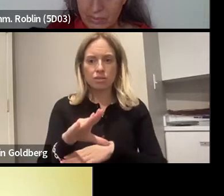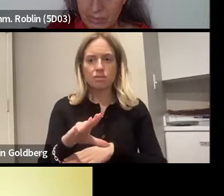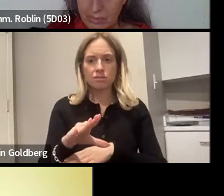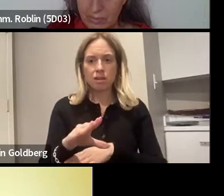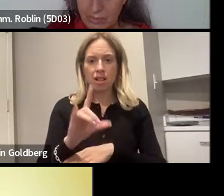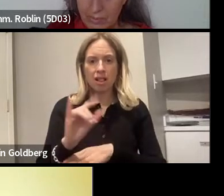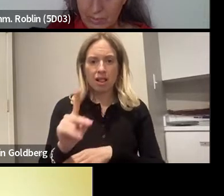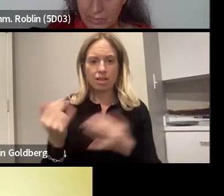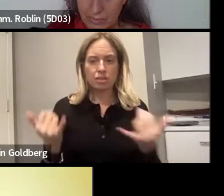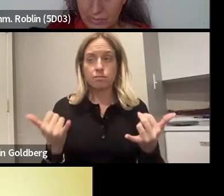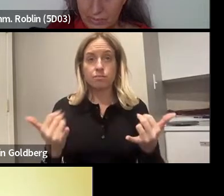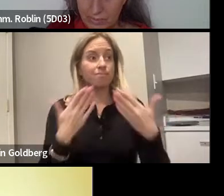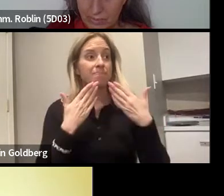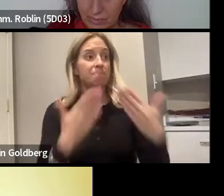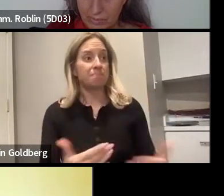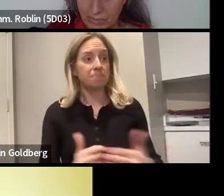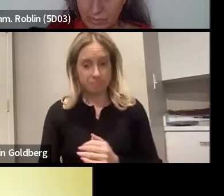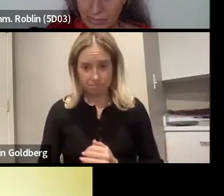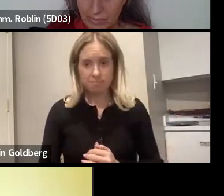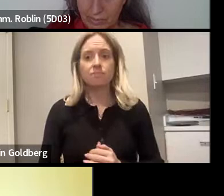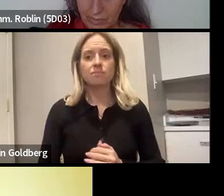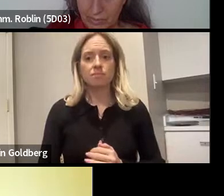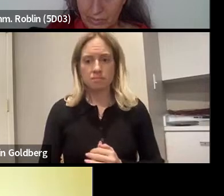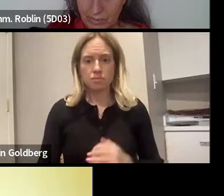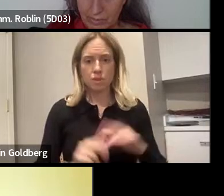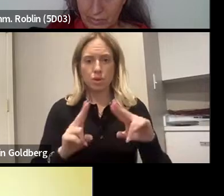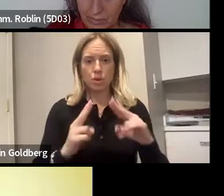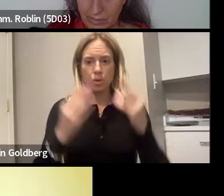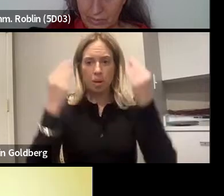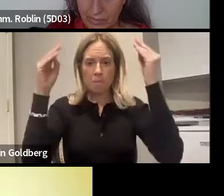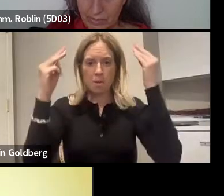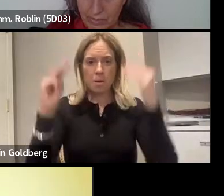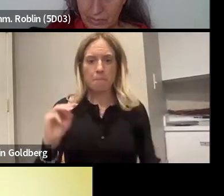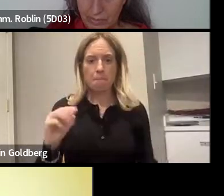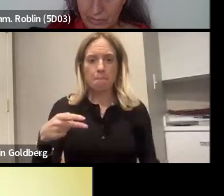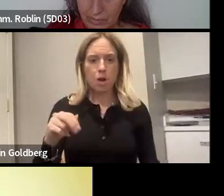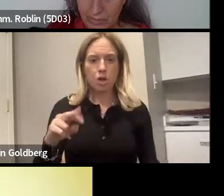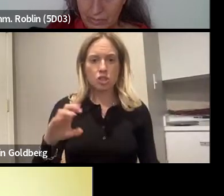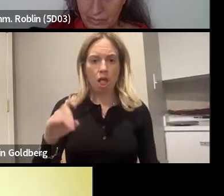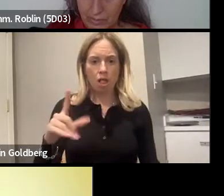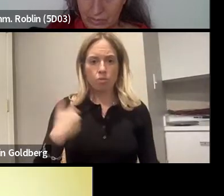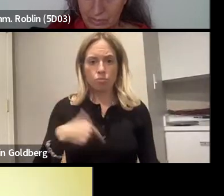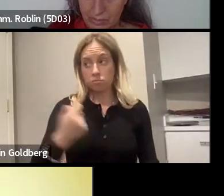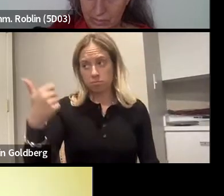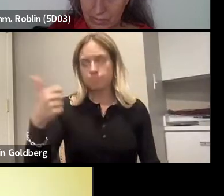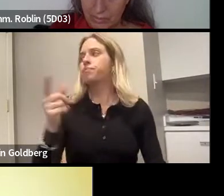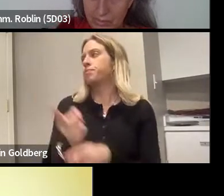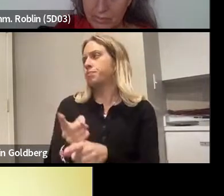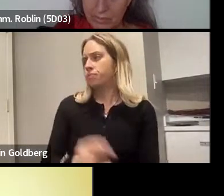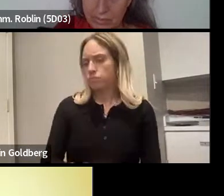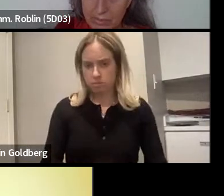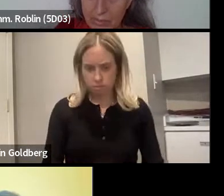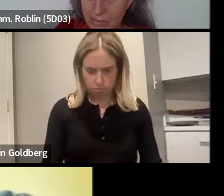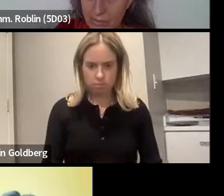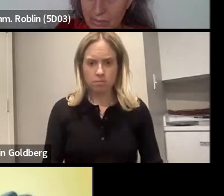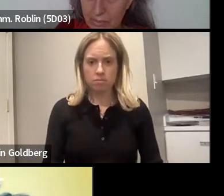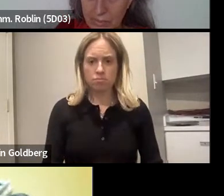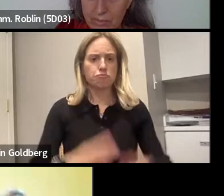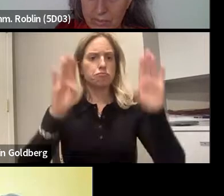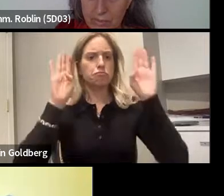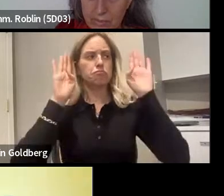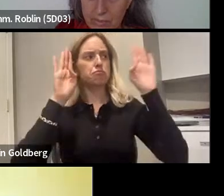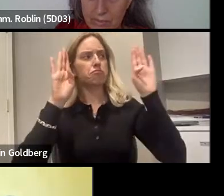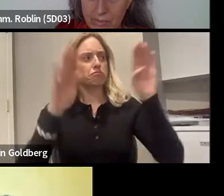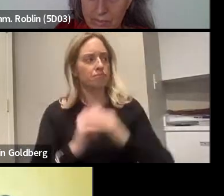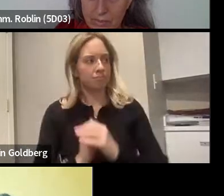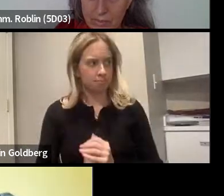Great, thank you. And then it was the Union Market parcel that we're striking. Correct. Wonderful.